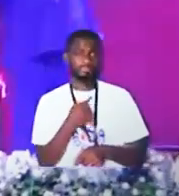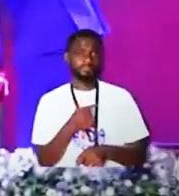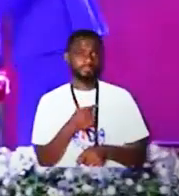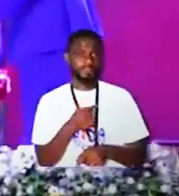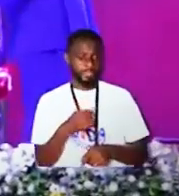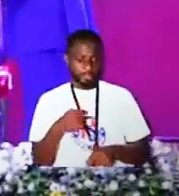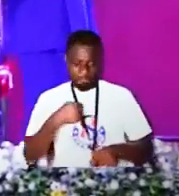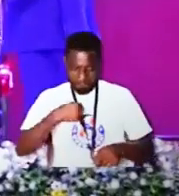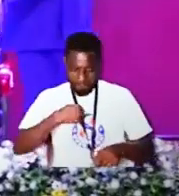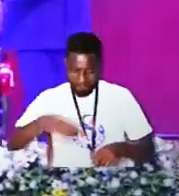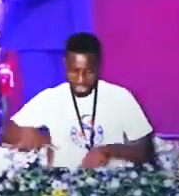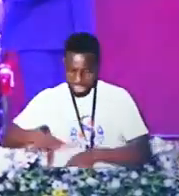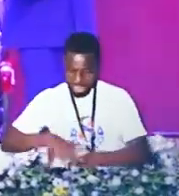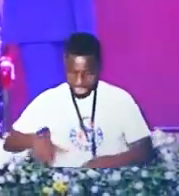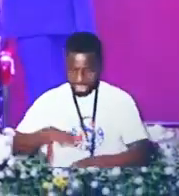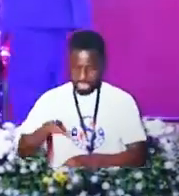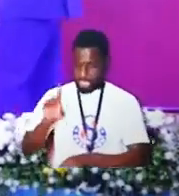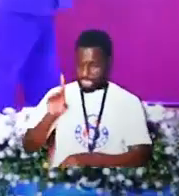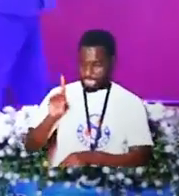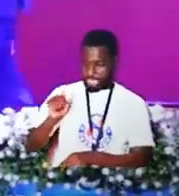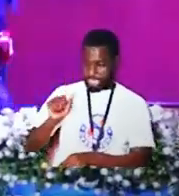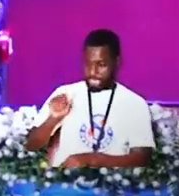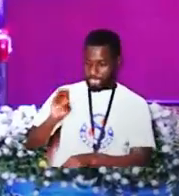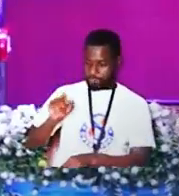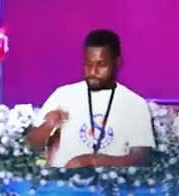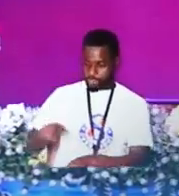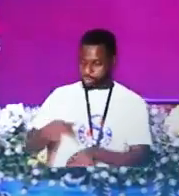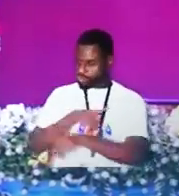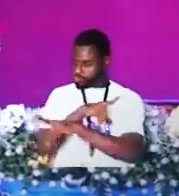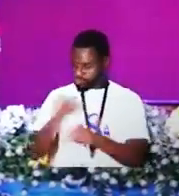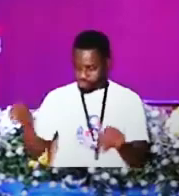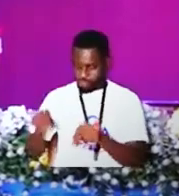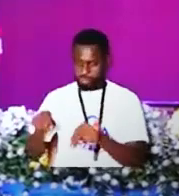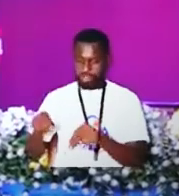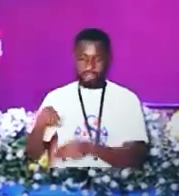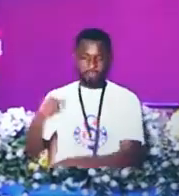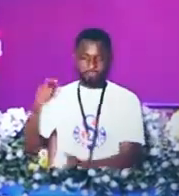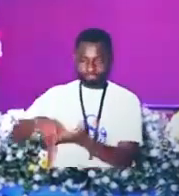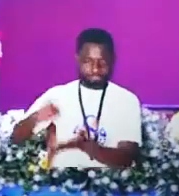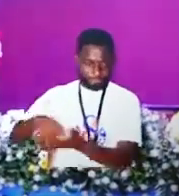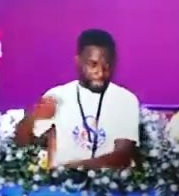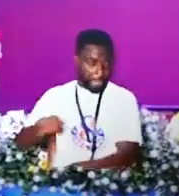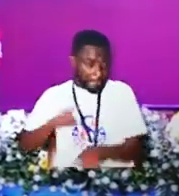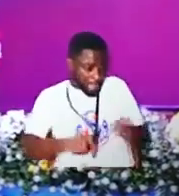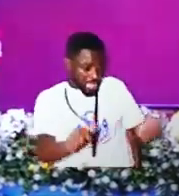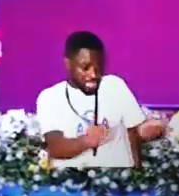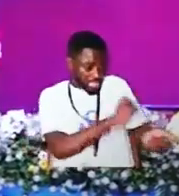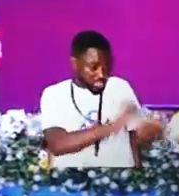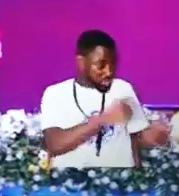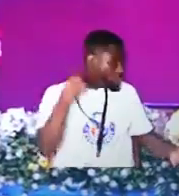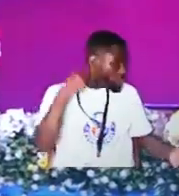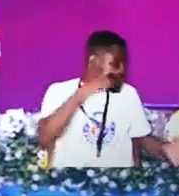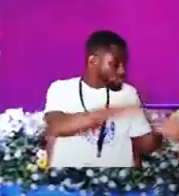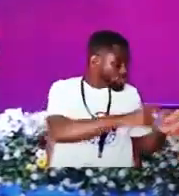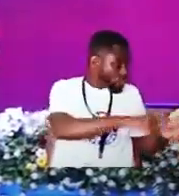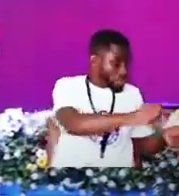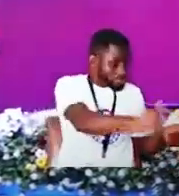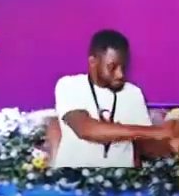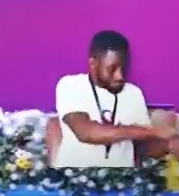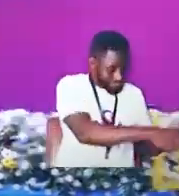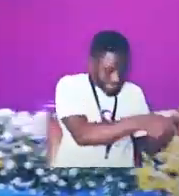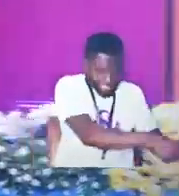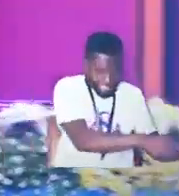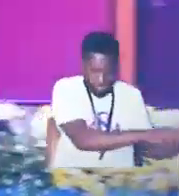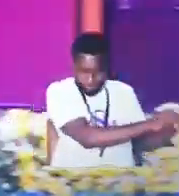for here, no galamsey. Ombe hunu su no or asin praso. Now, on Crawford, never know what that